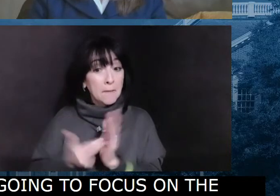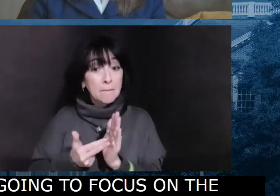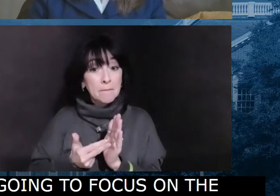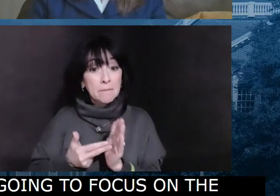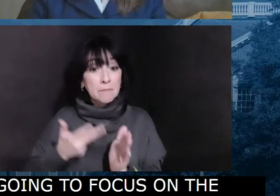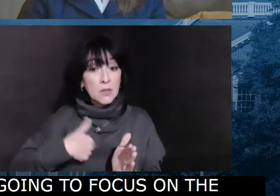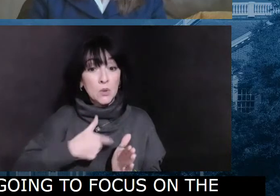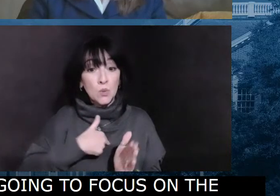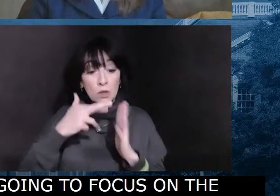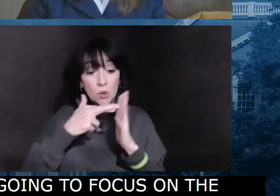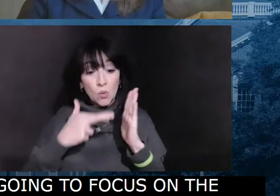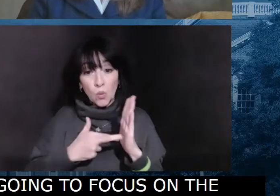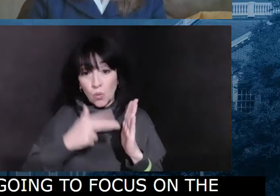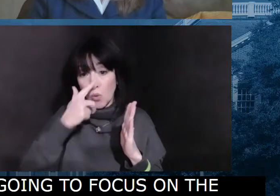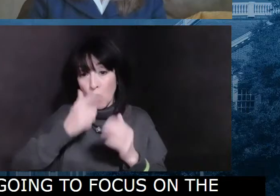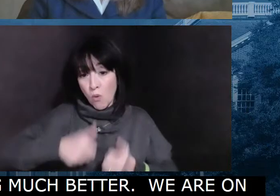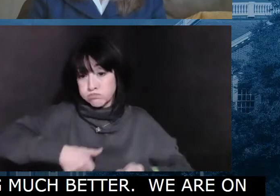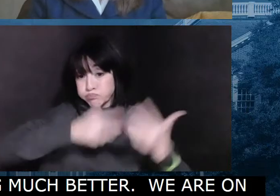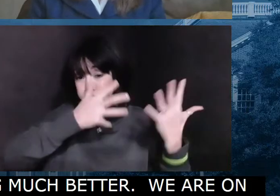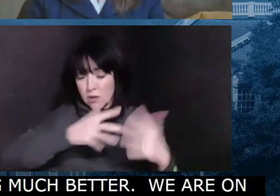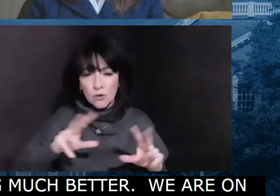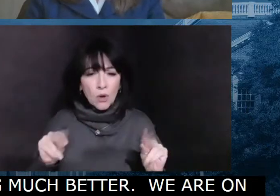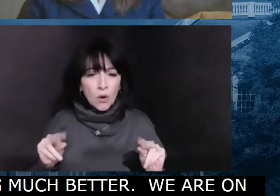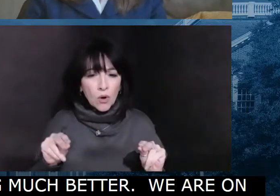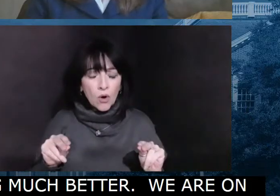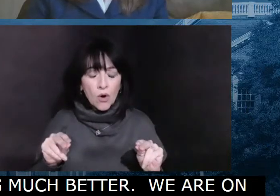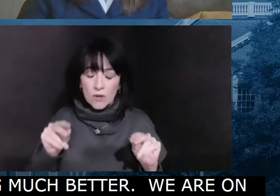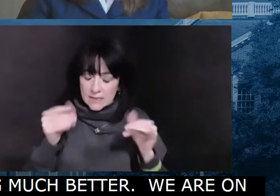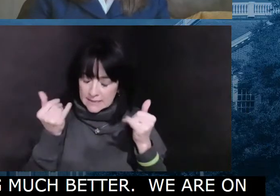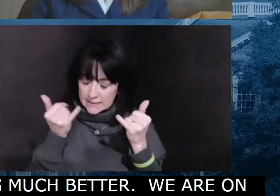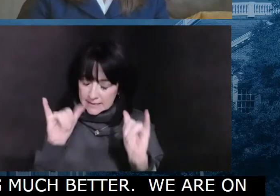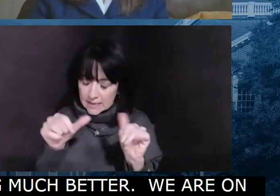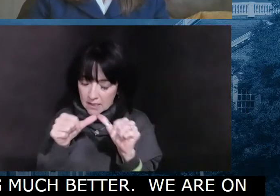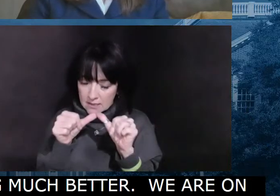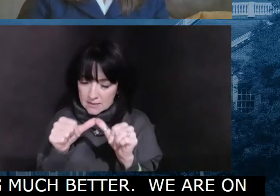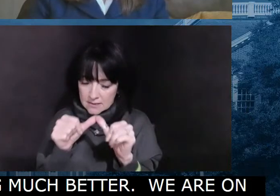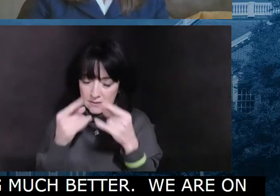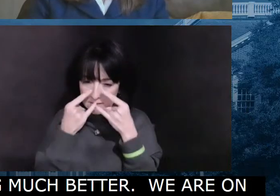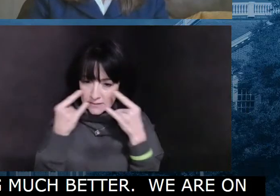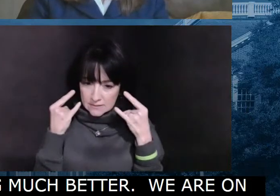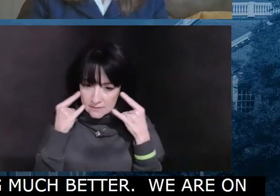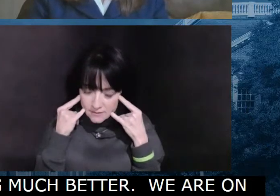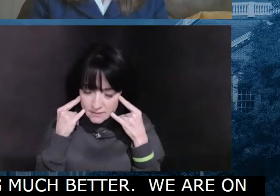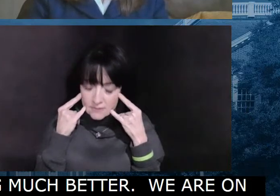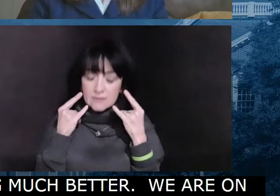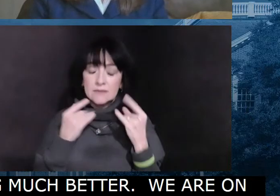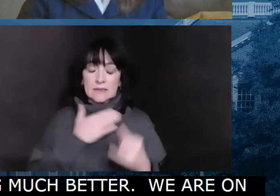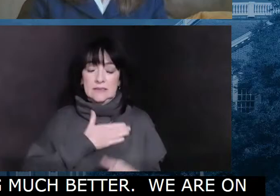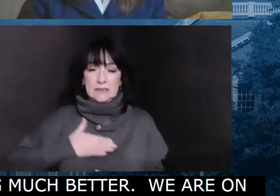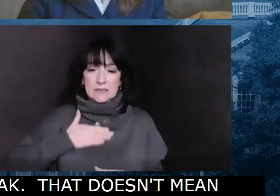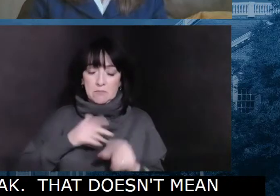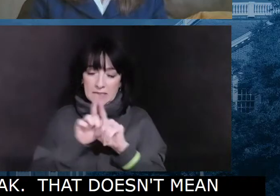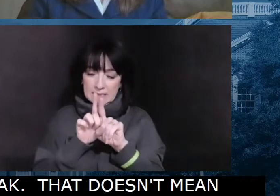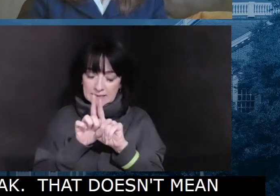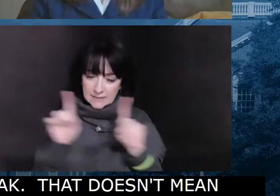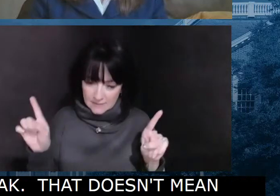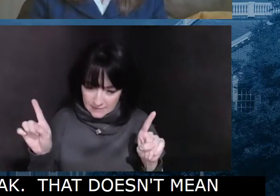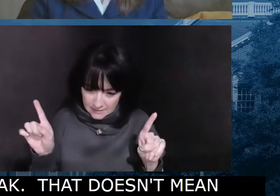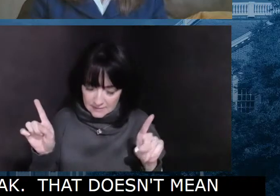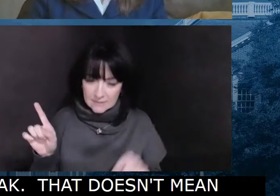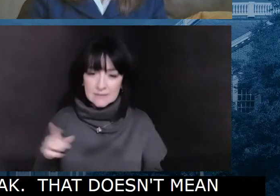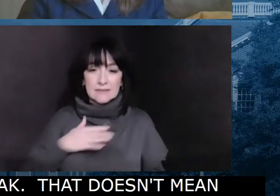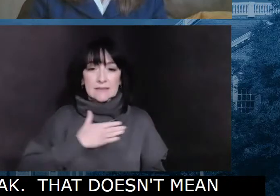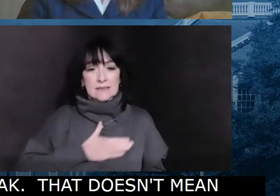have to wear a mask, keep appropriate social distancing, stay out of environment where there's a lot of mixing